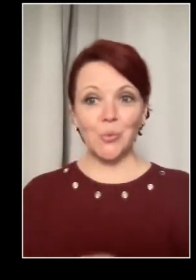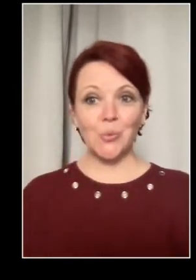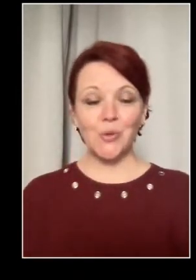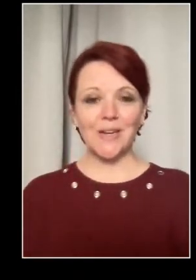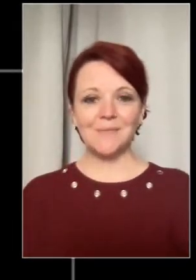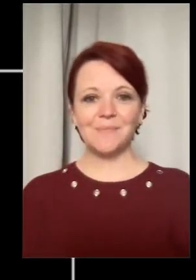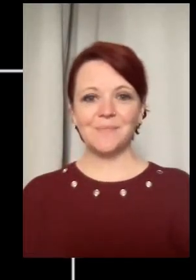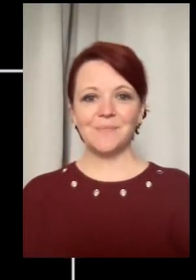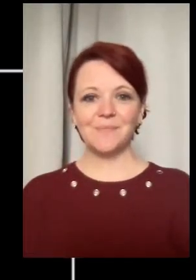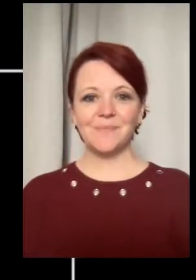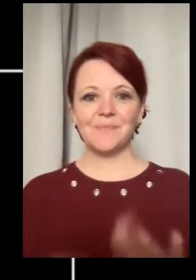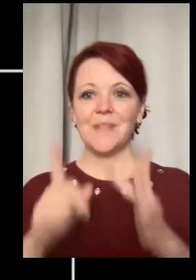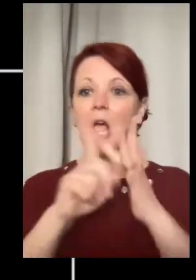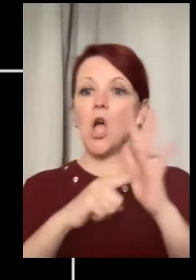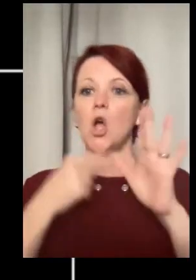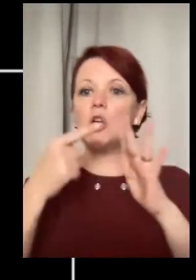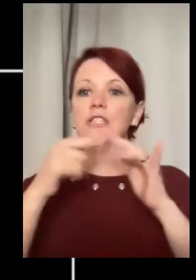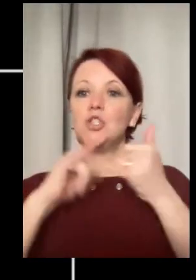Google.